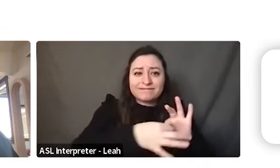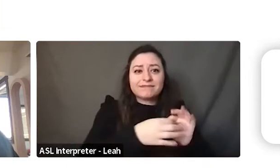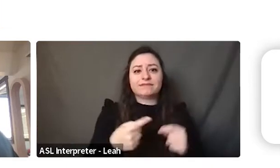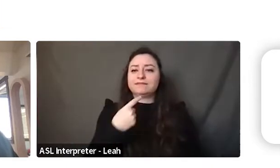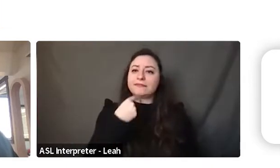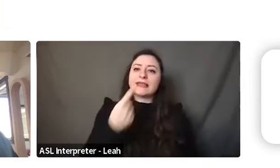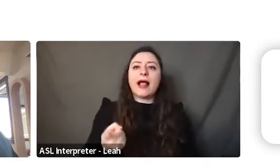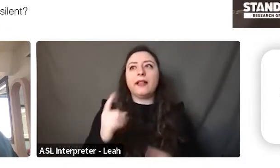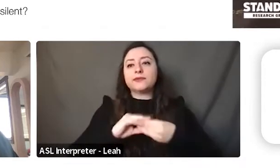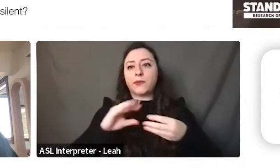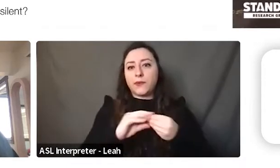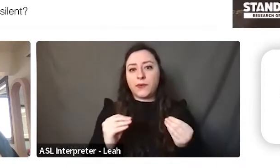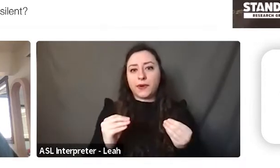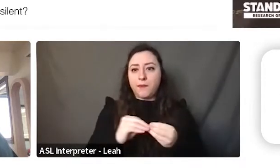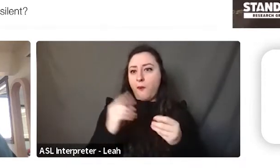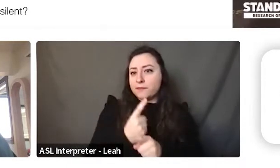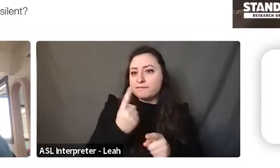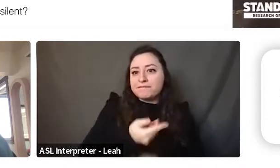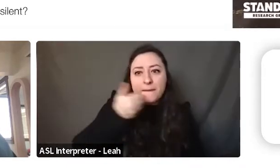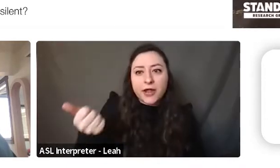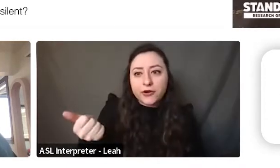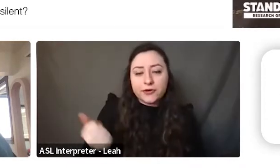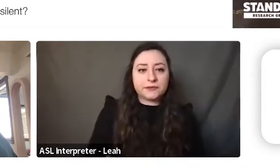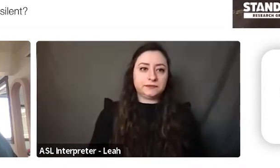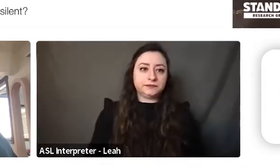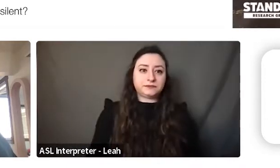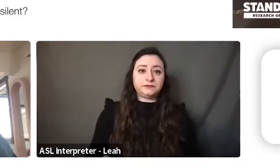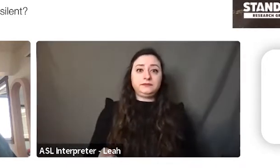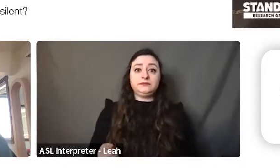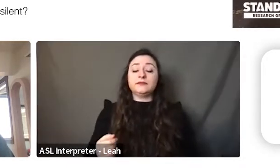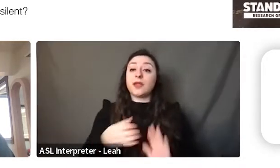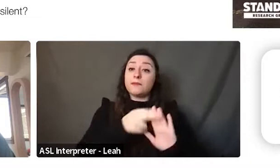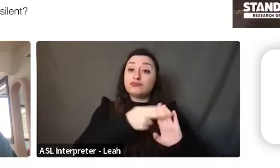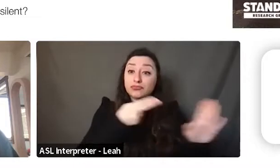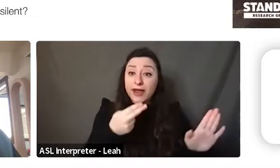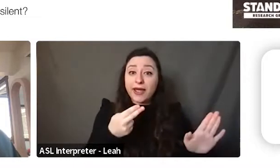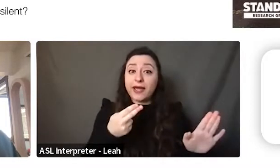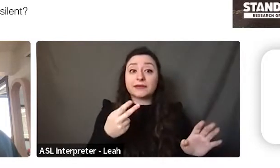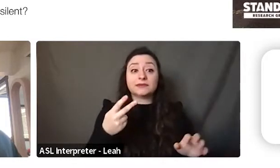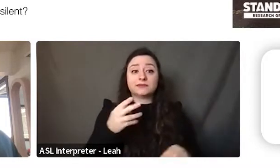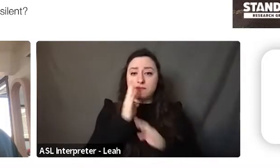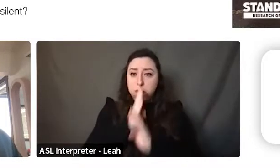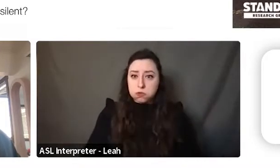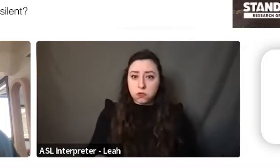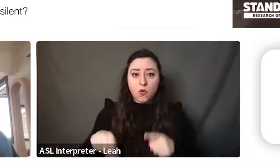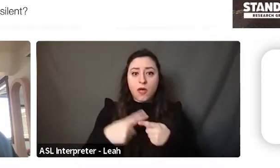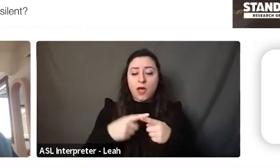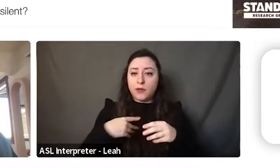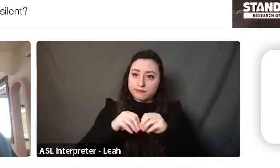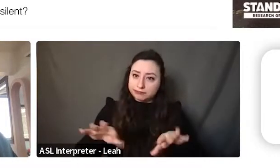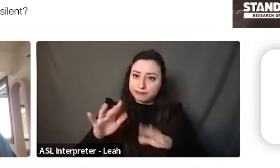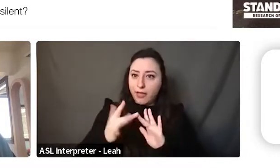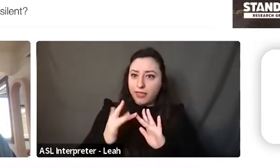little better. And then again, brands remained silent when we went online. And just before I go deeper into